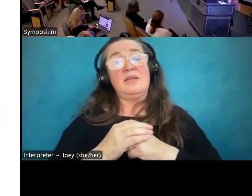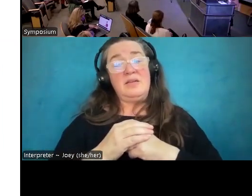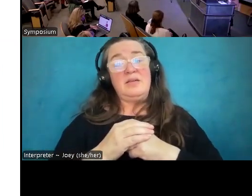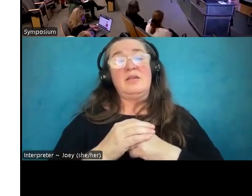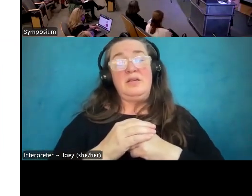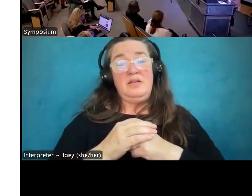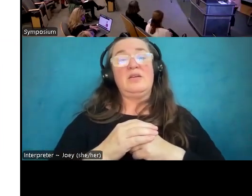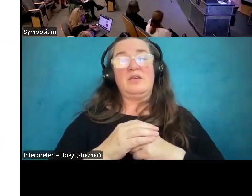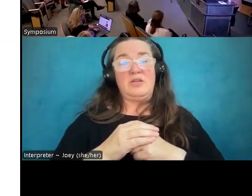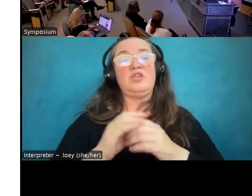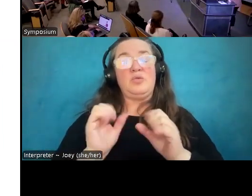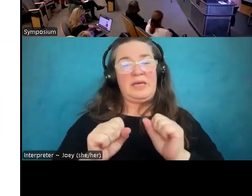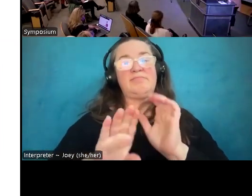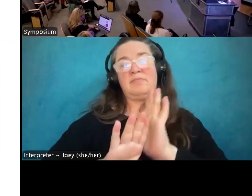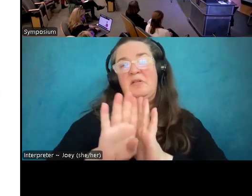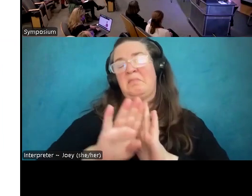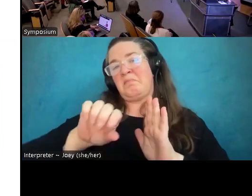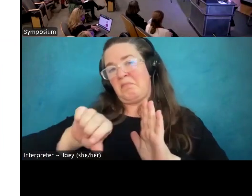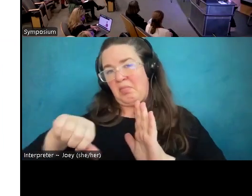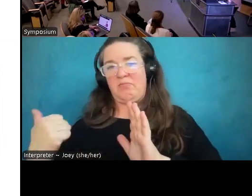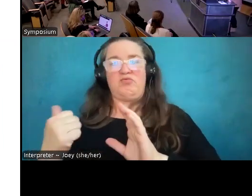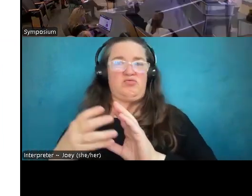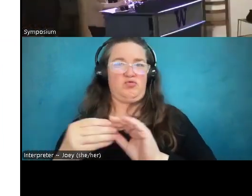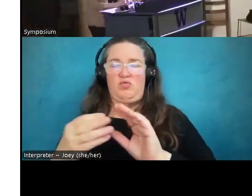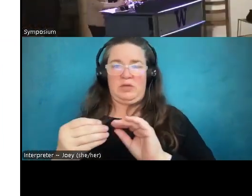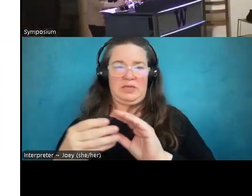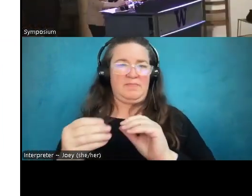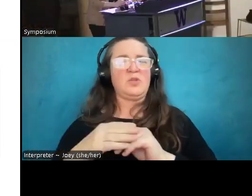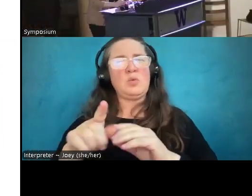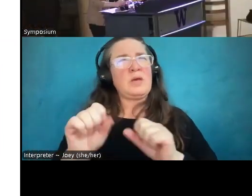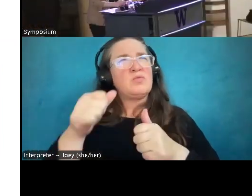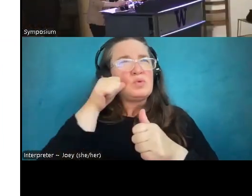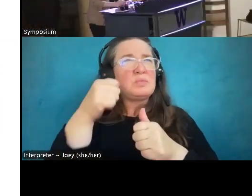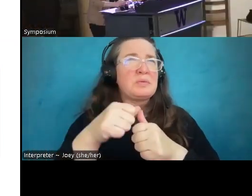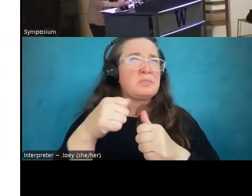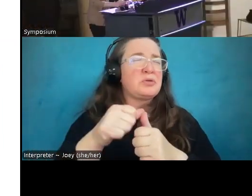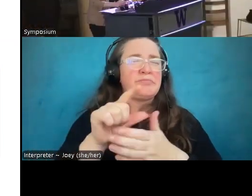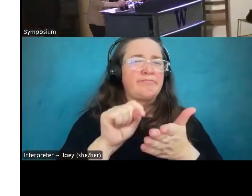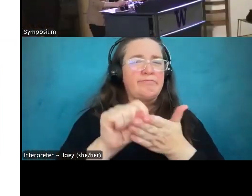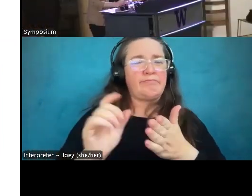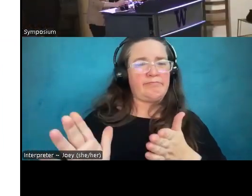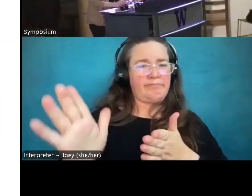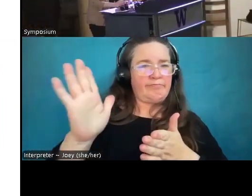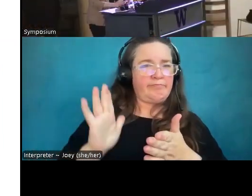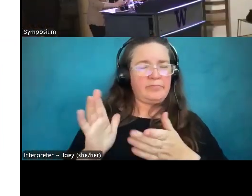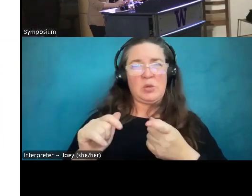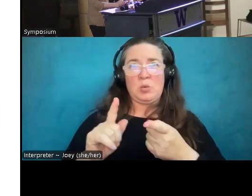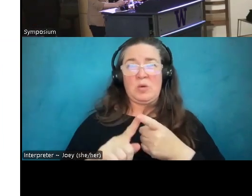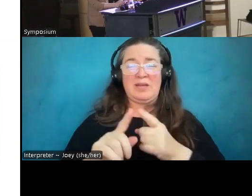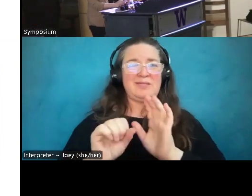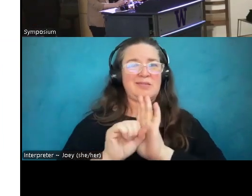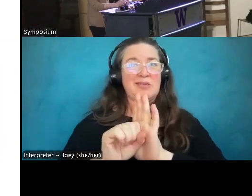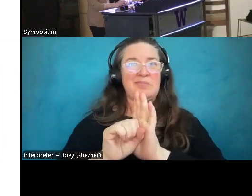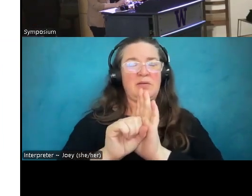than the problems that you face. You can think back about times where symptoms were less